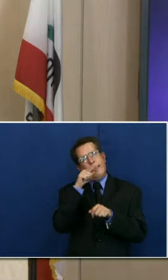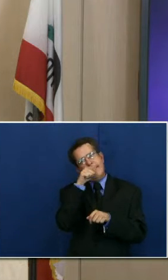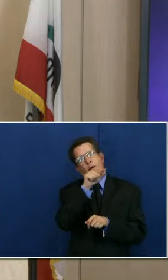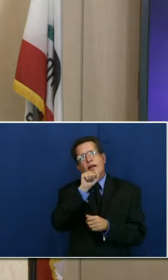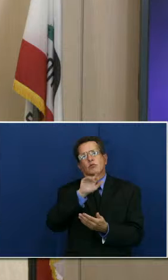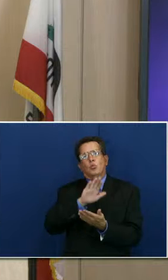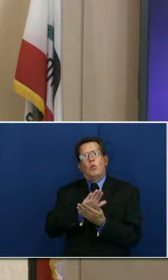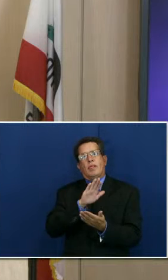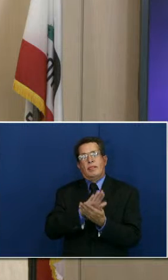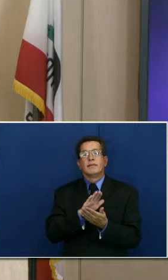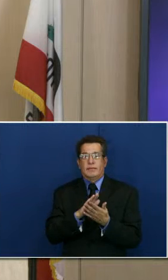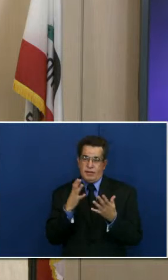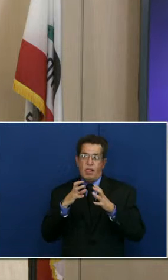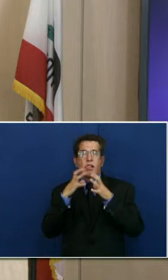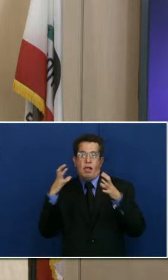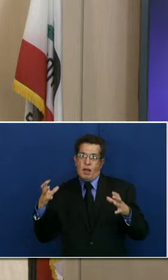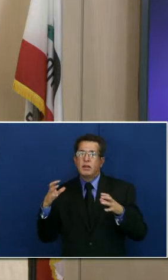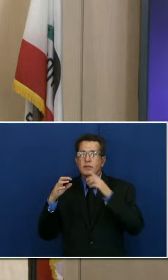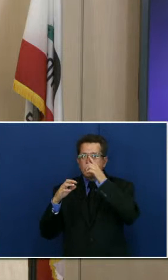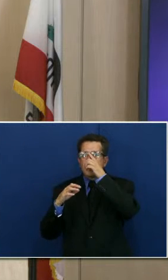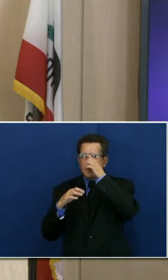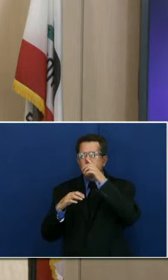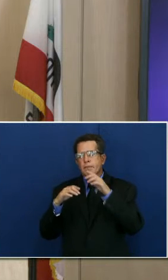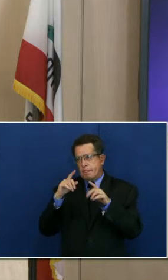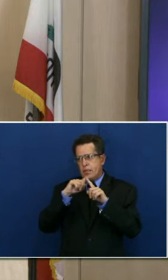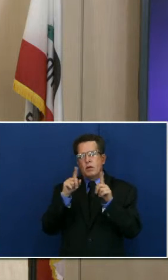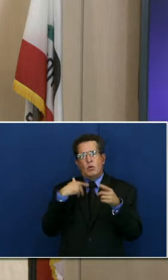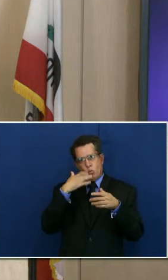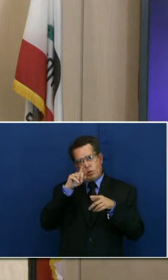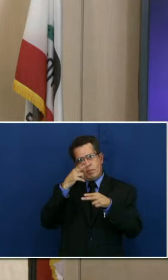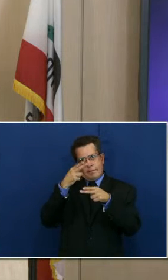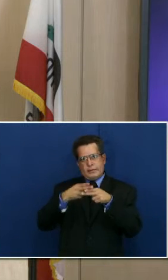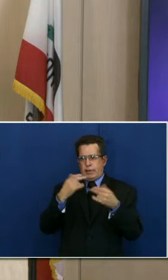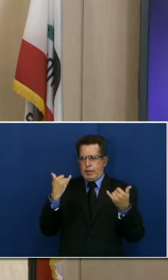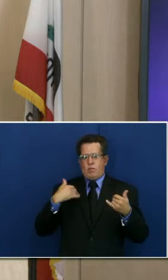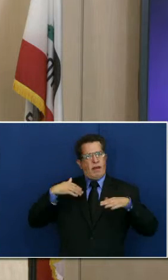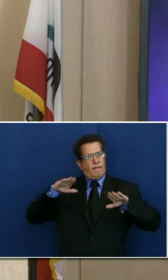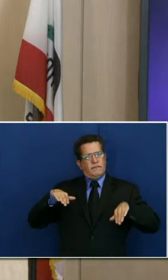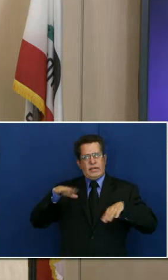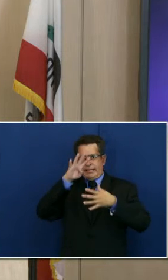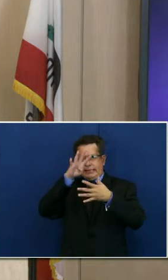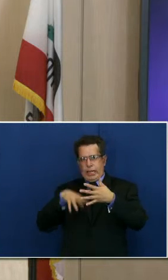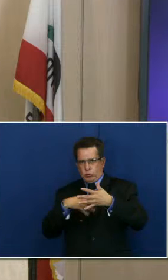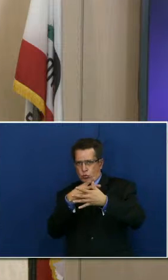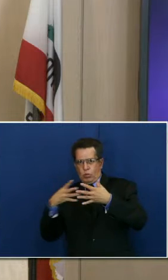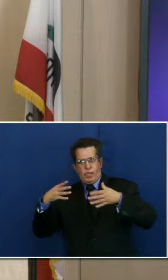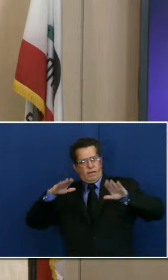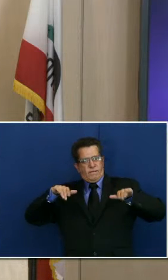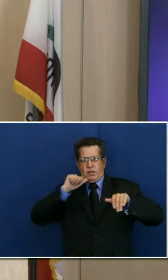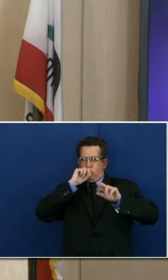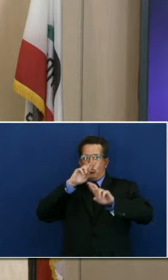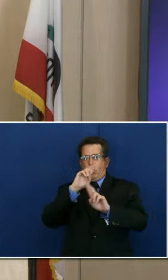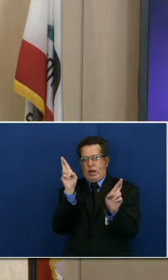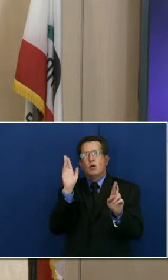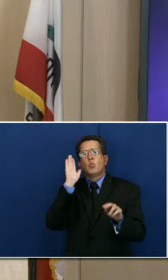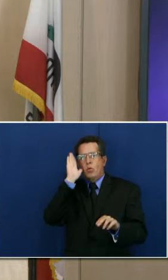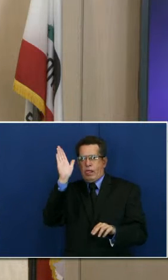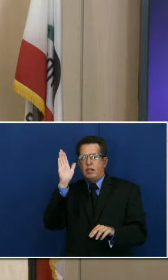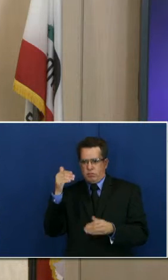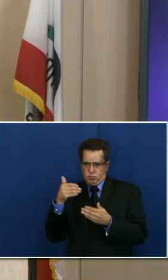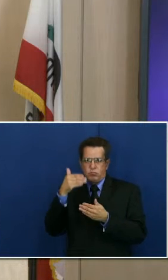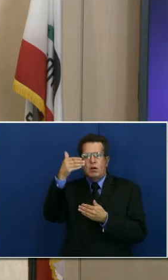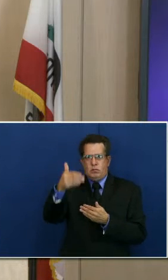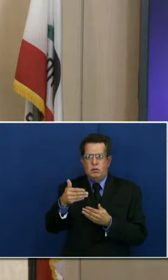sure that that it's mentioned, and to be clear, we don't have those schedules built out yet. They are forthcoming in the next few